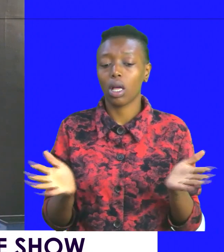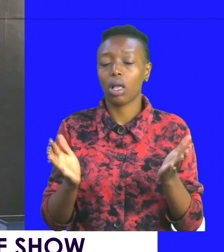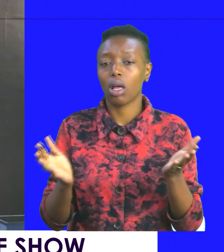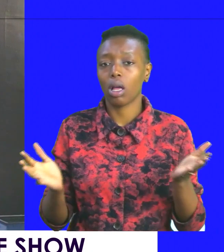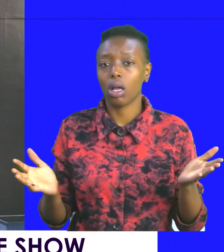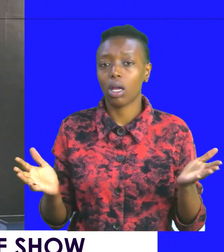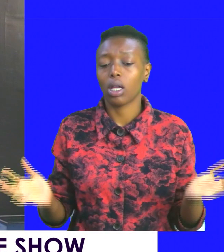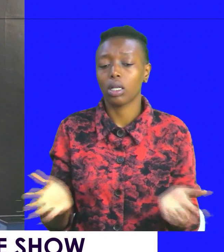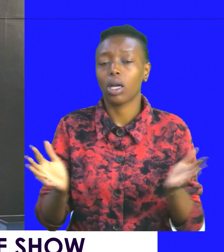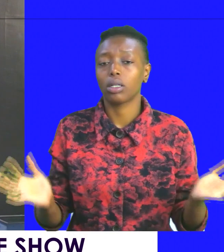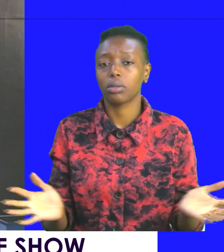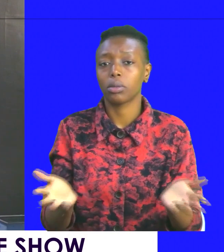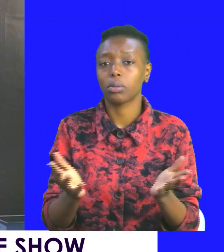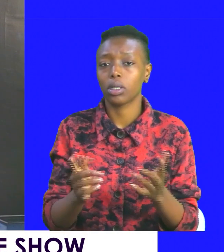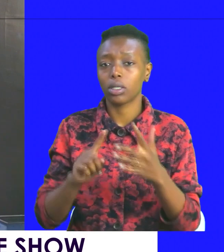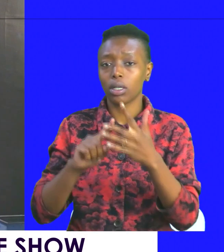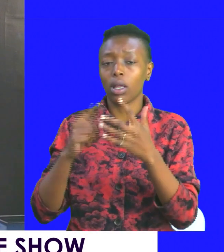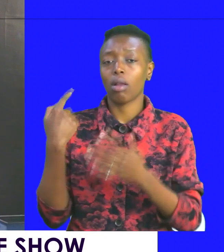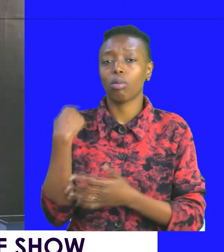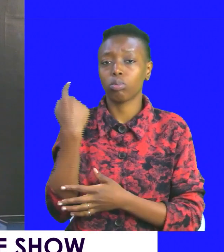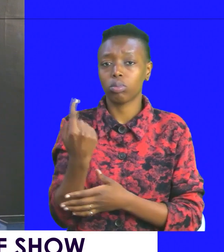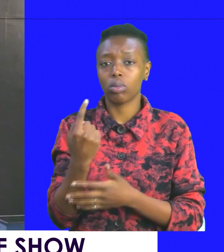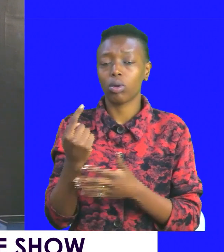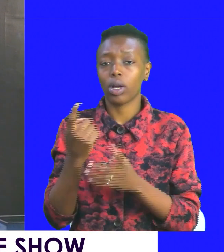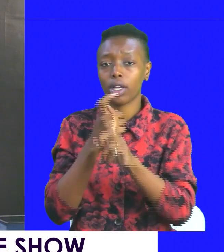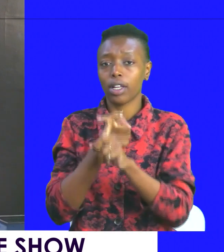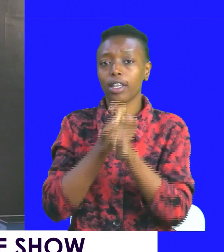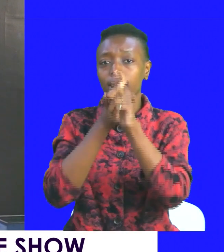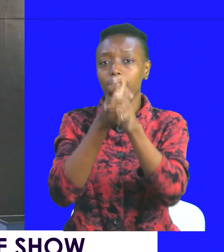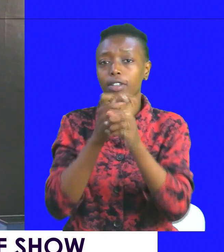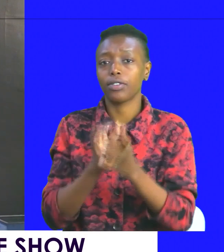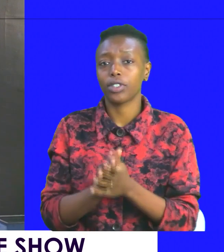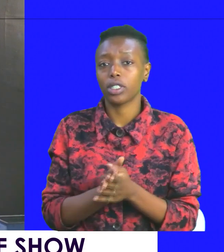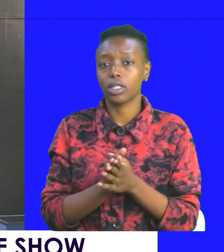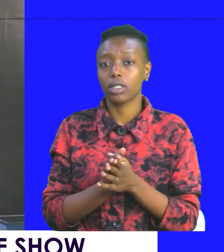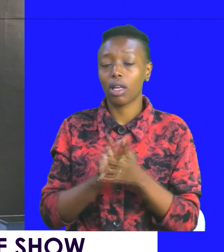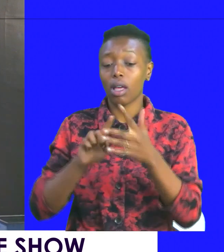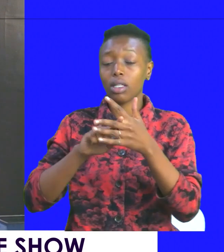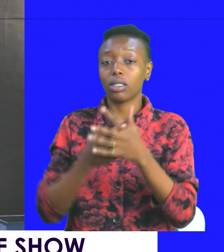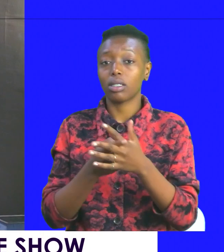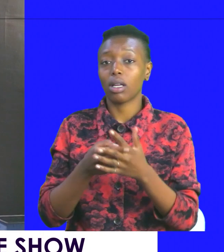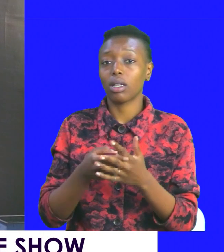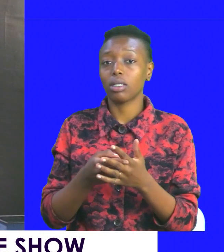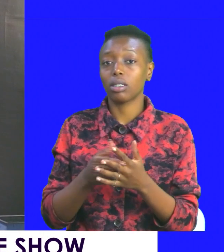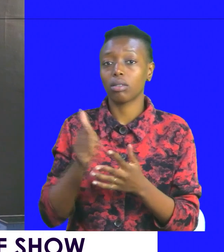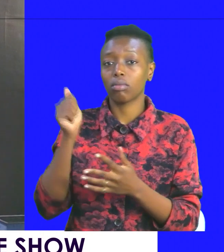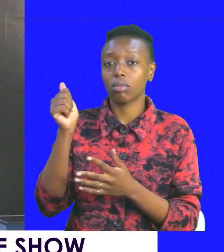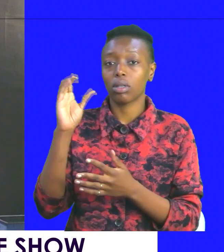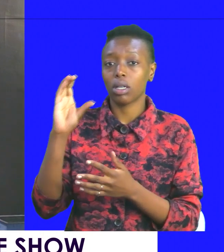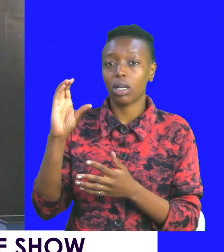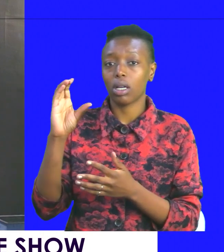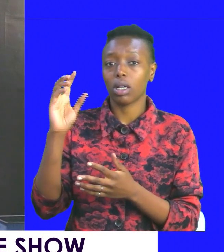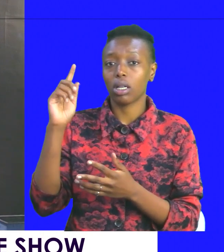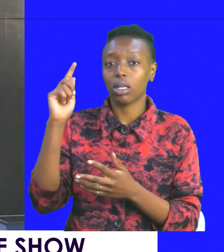Start giving gifts. Yes, attention. Start acting like you appreciate youth.